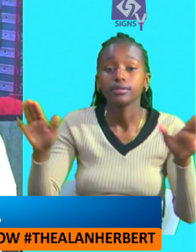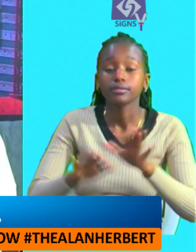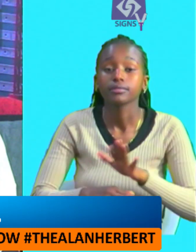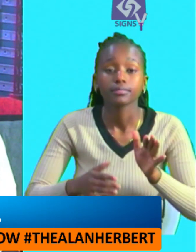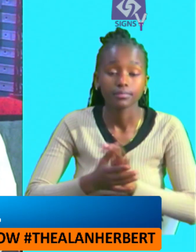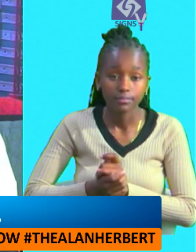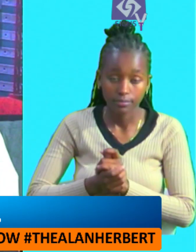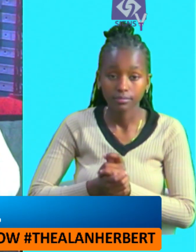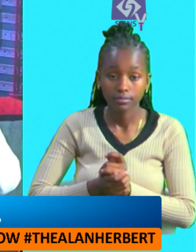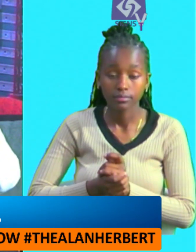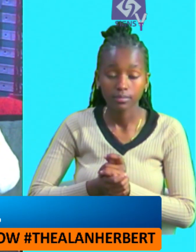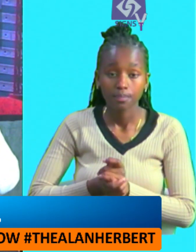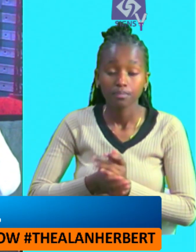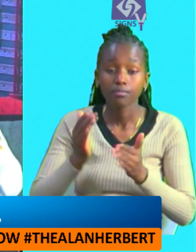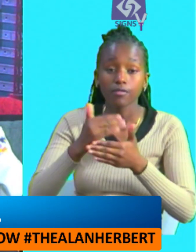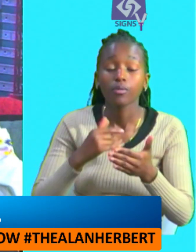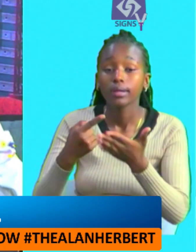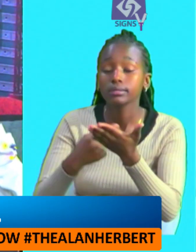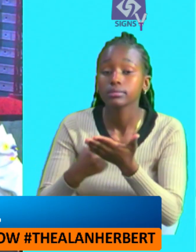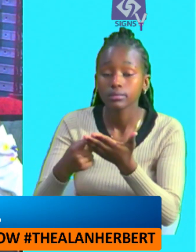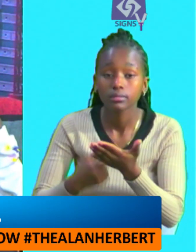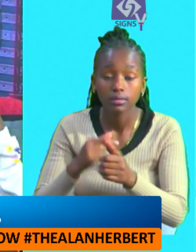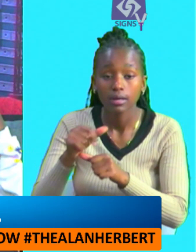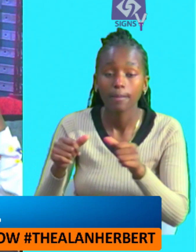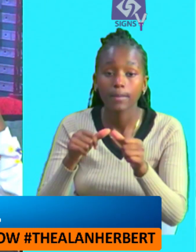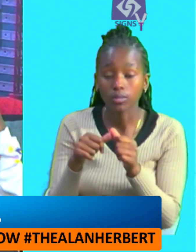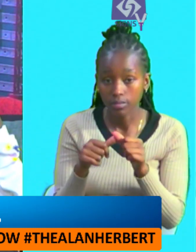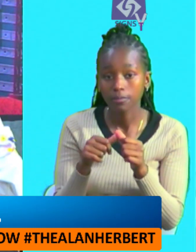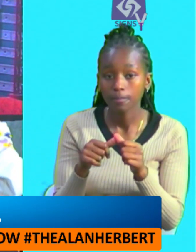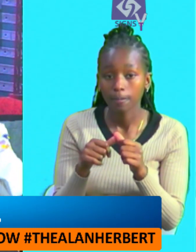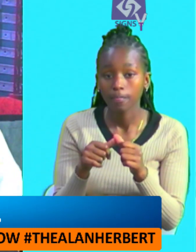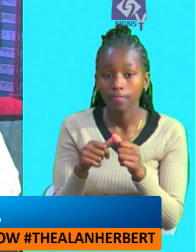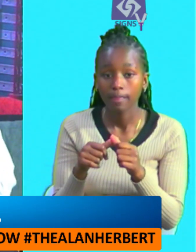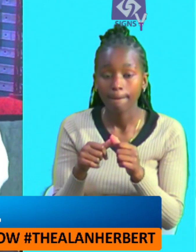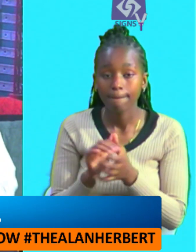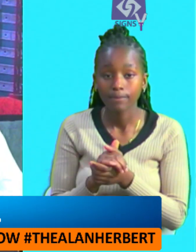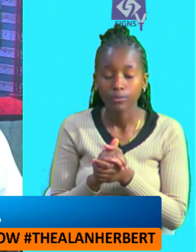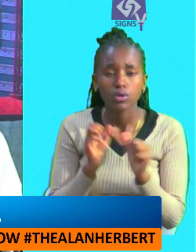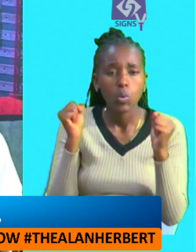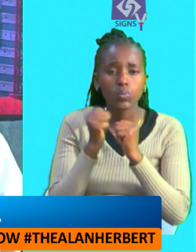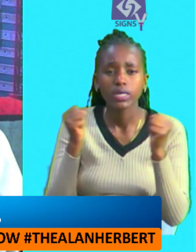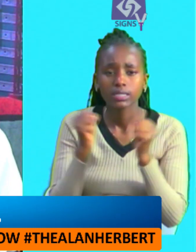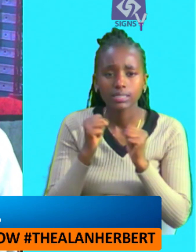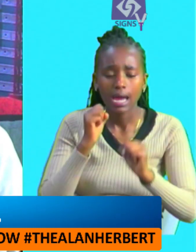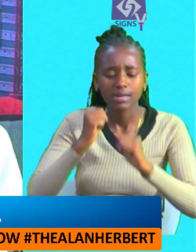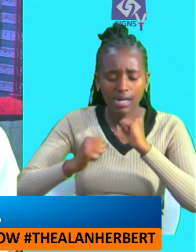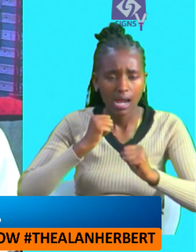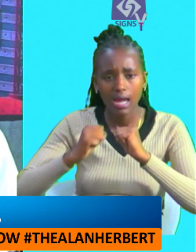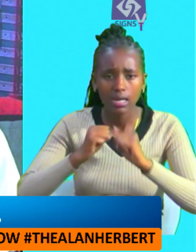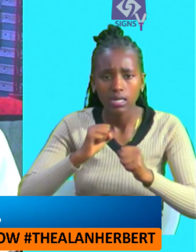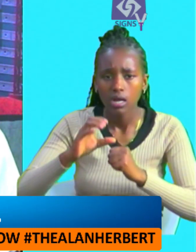regime. And the kind of, you heard the story of Hush Puppy? Yes. You heard it. I know it's iko hapa.